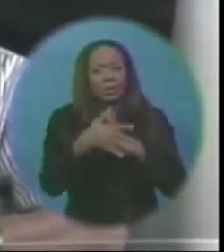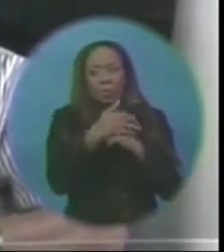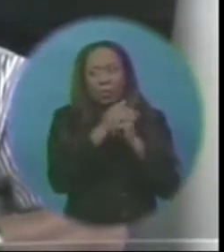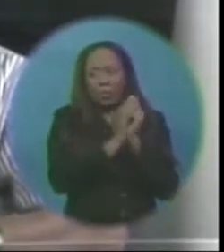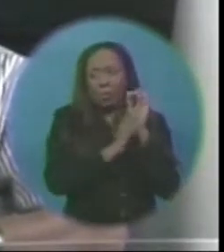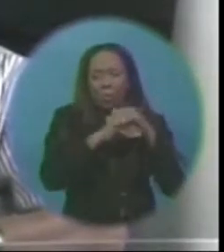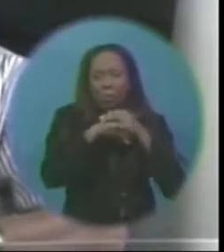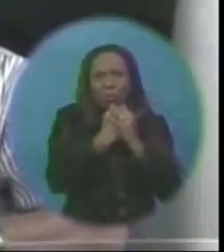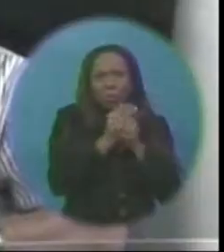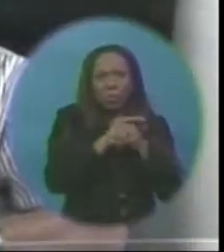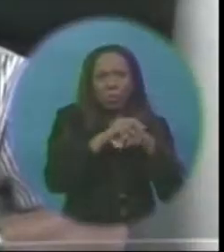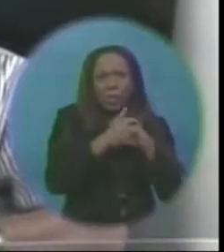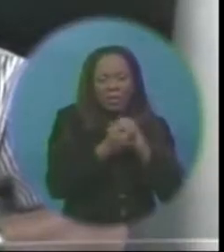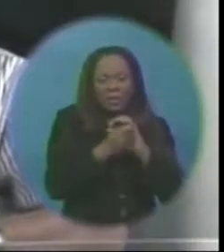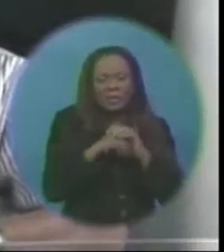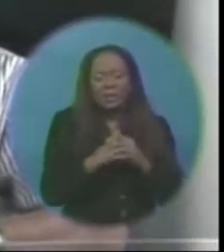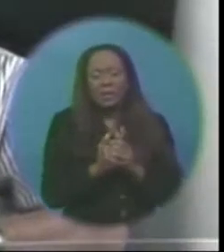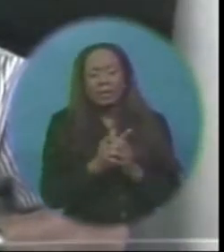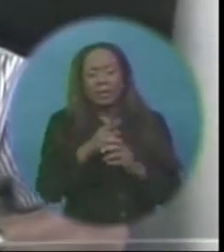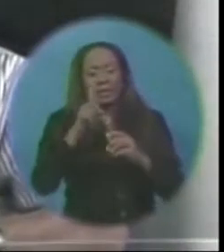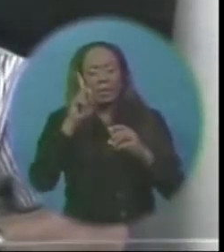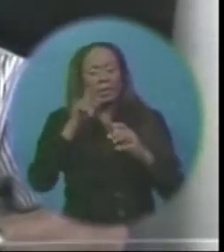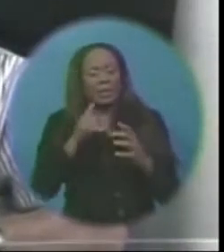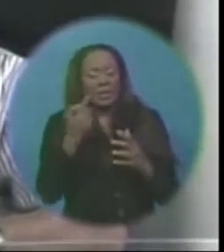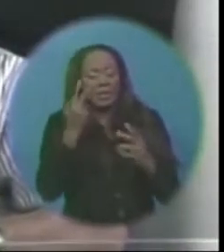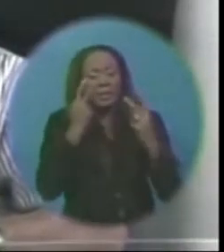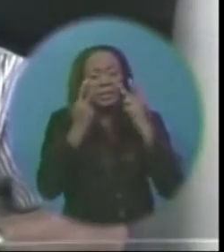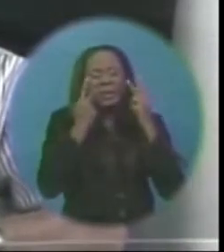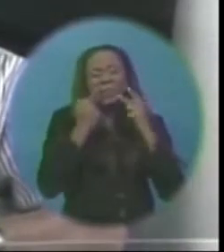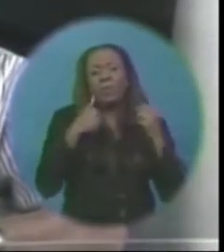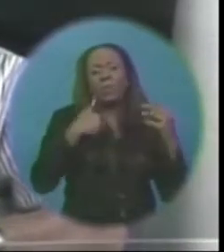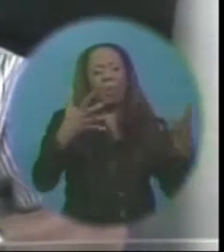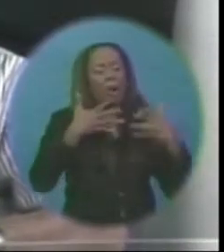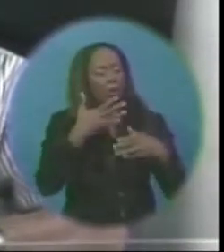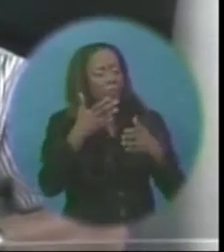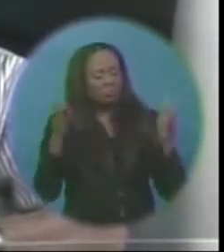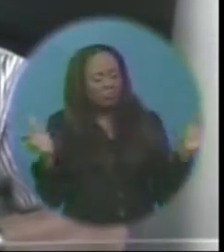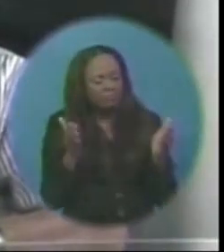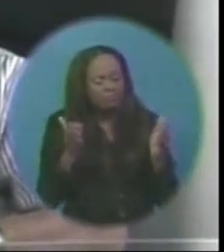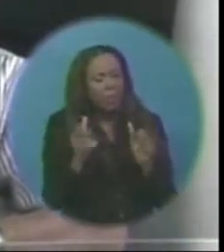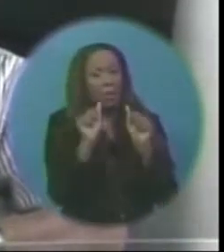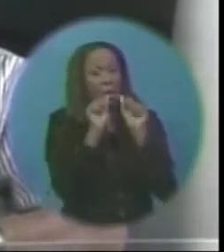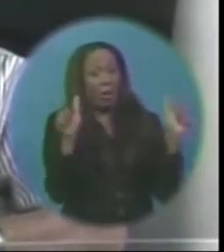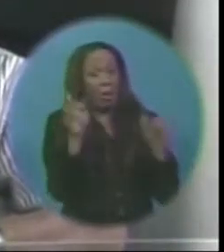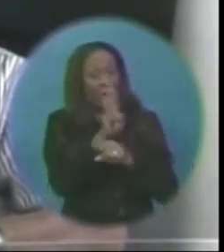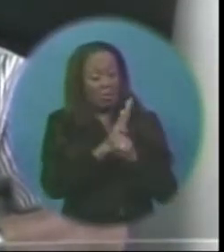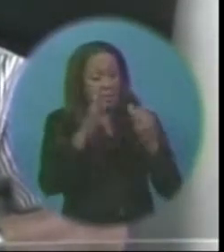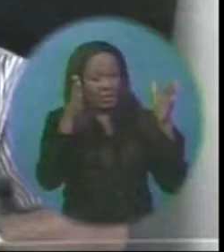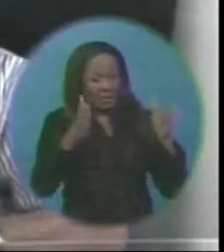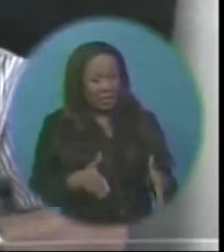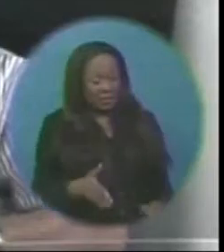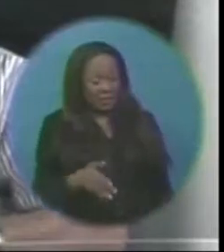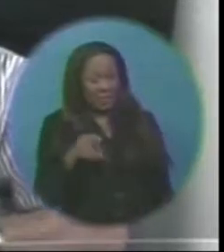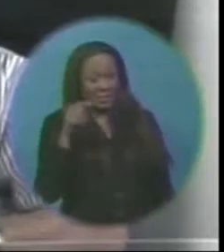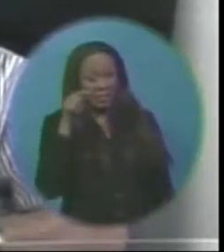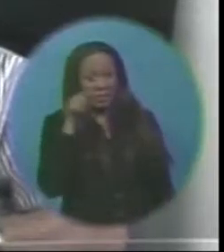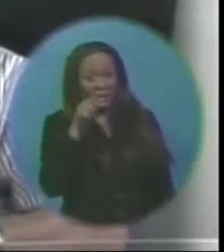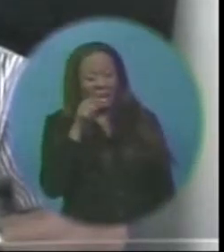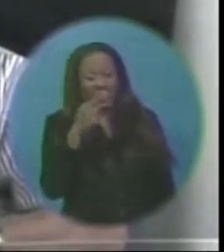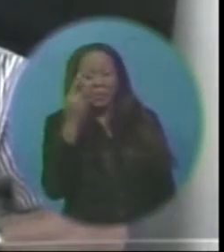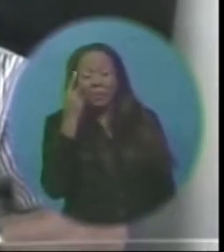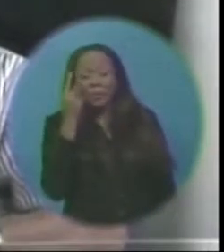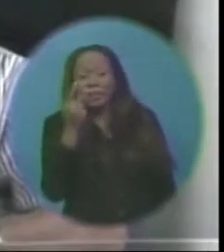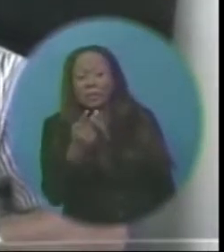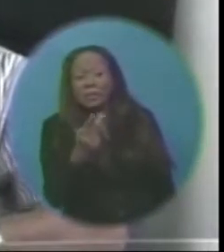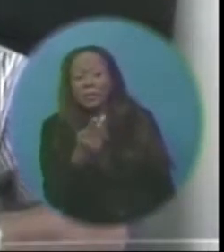frequent disinfection at the sites on the roads. I will encourage all Barbadians, if you see water